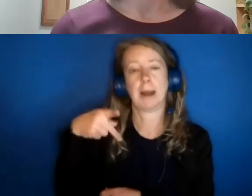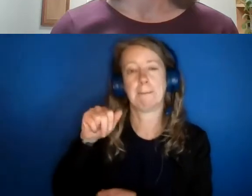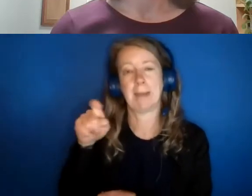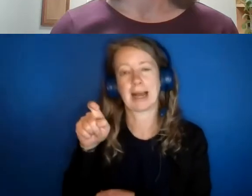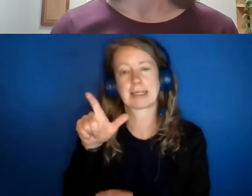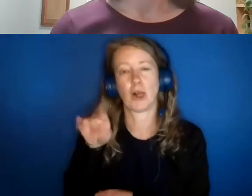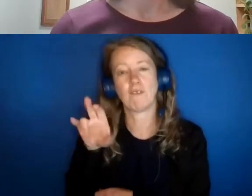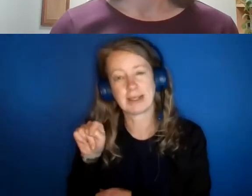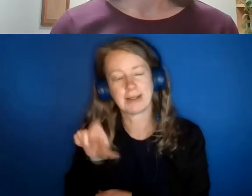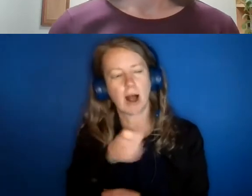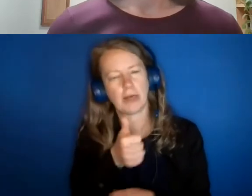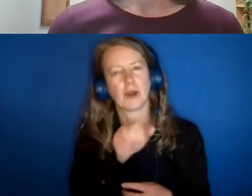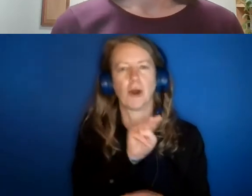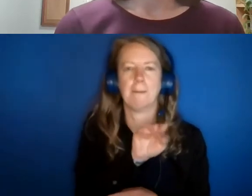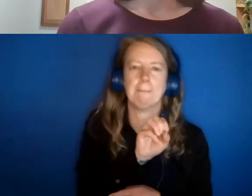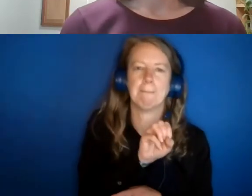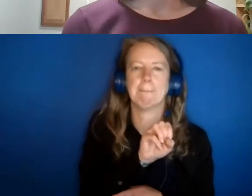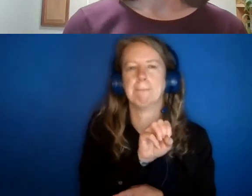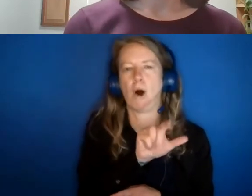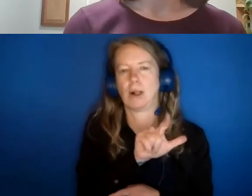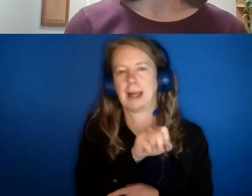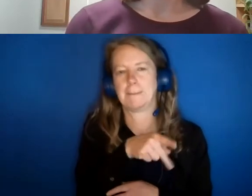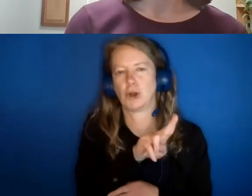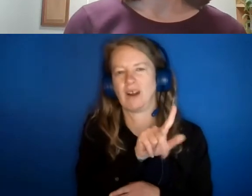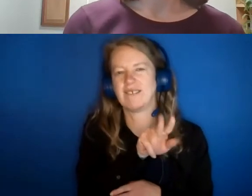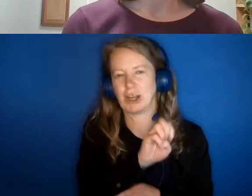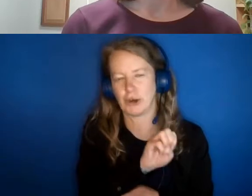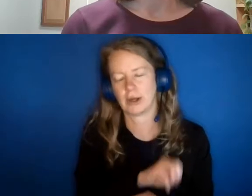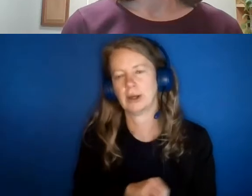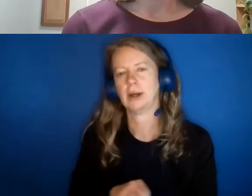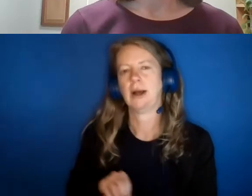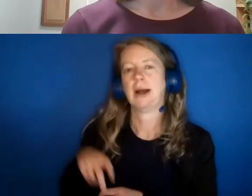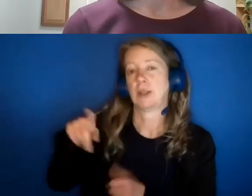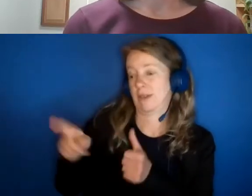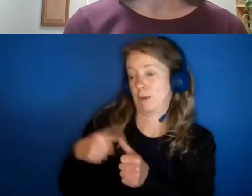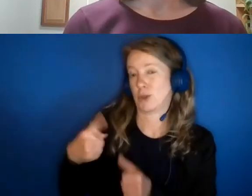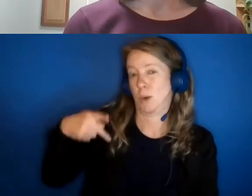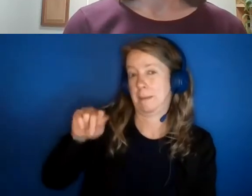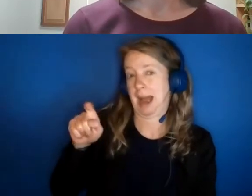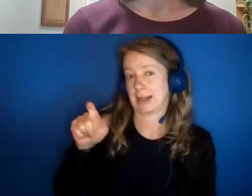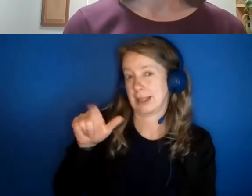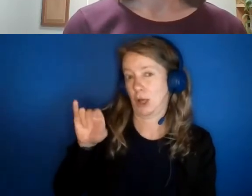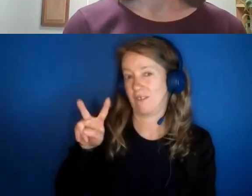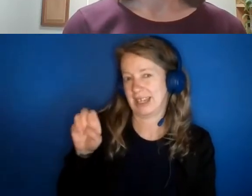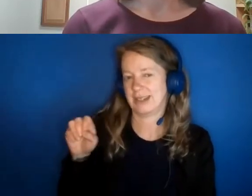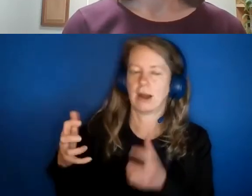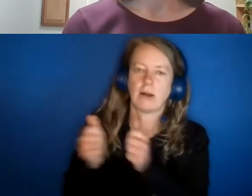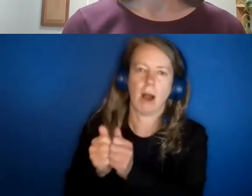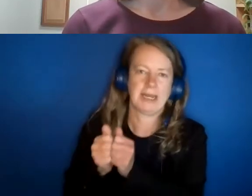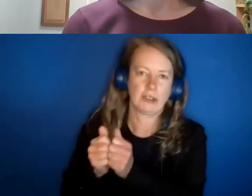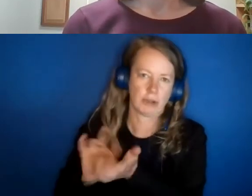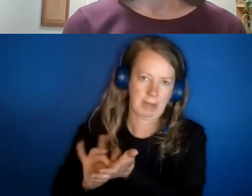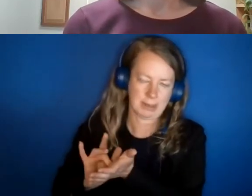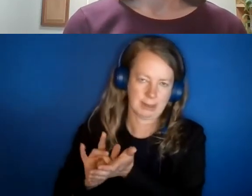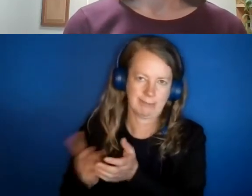called Molnupiravir. And Paxlovid, interestingly enough, is actually a combination medication. And so there's